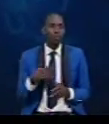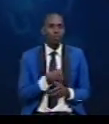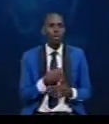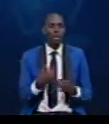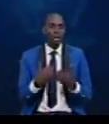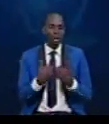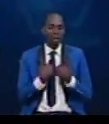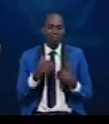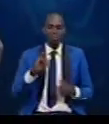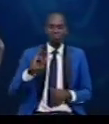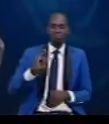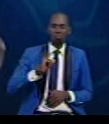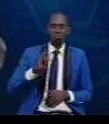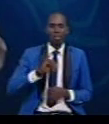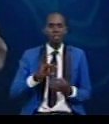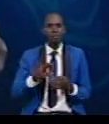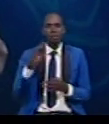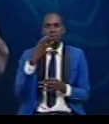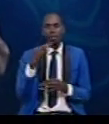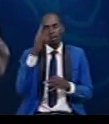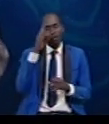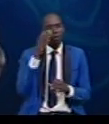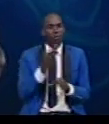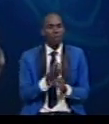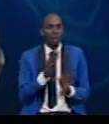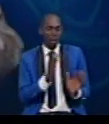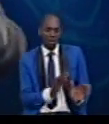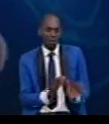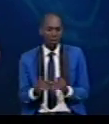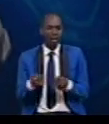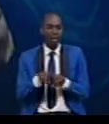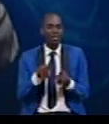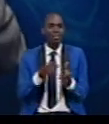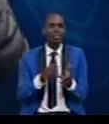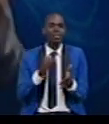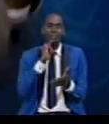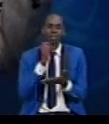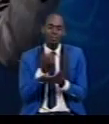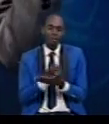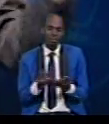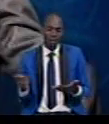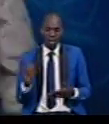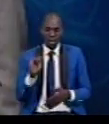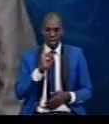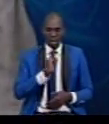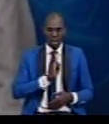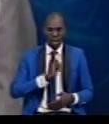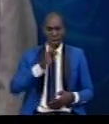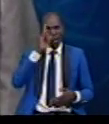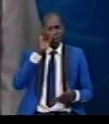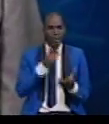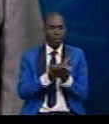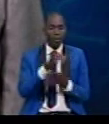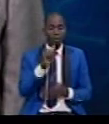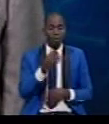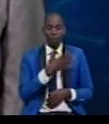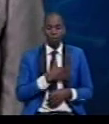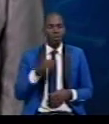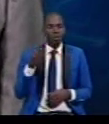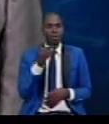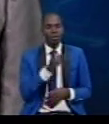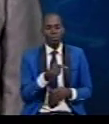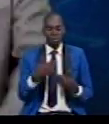faith, according as it is written, I believe, therefore have